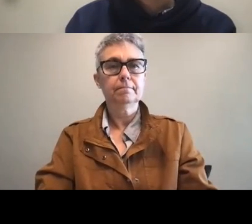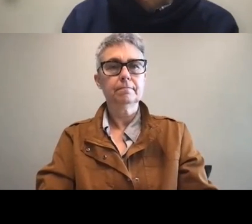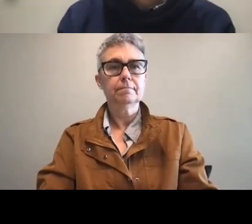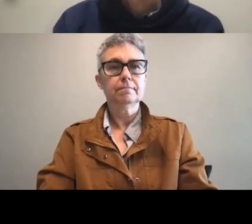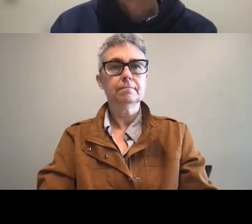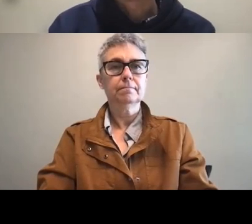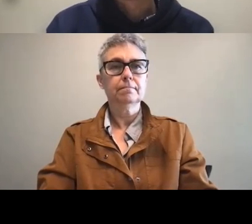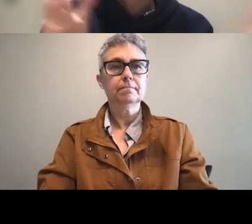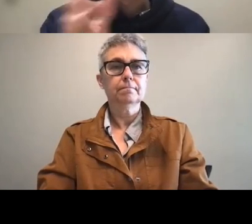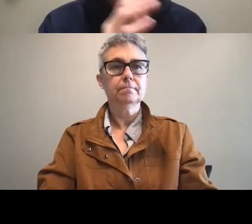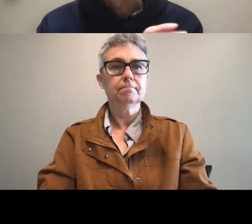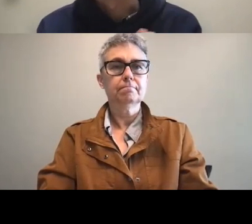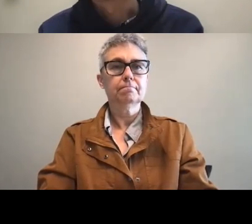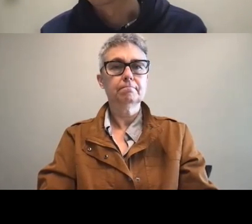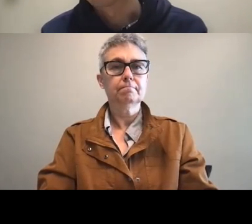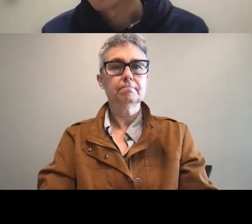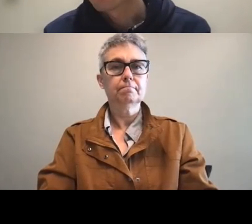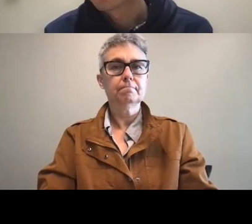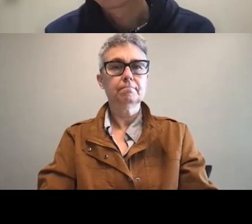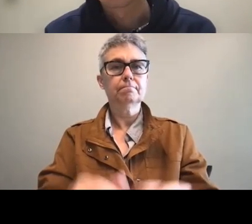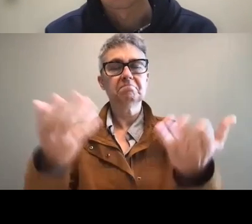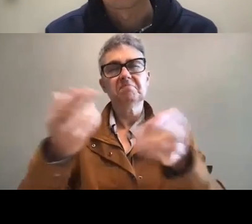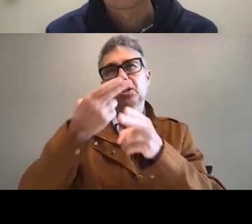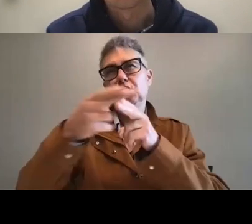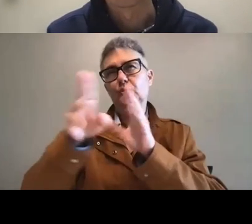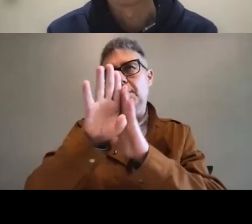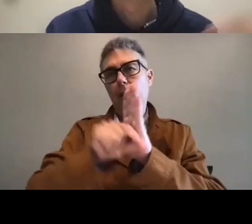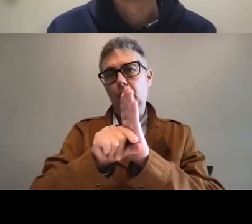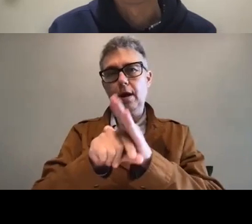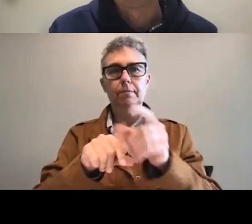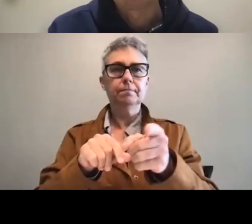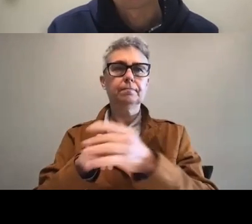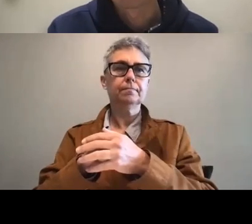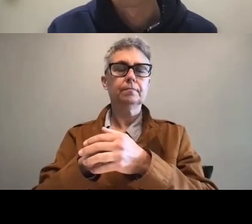So this is sort of the short background.